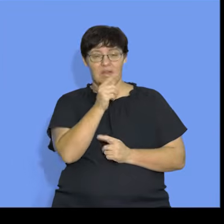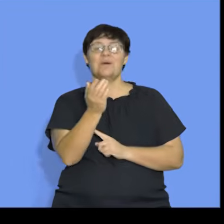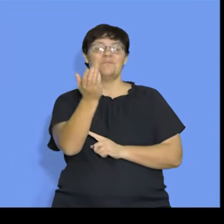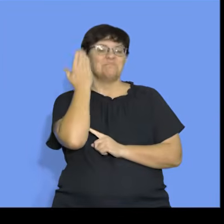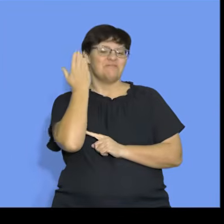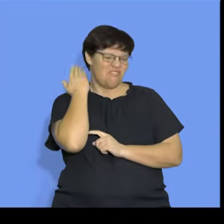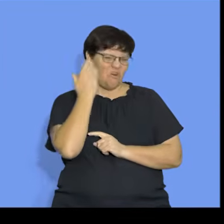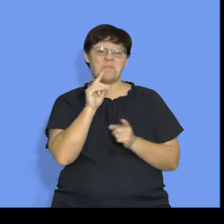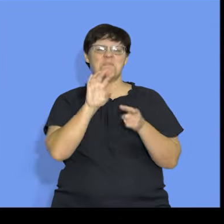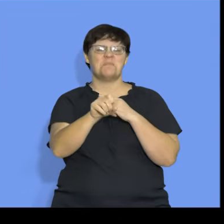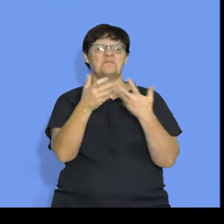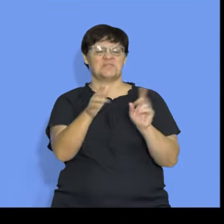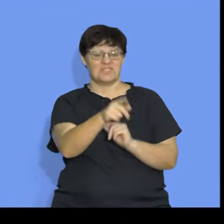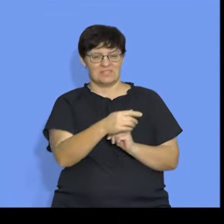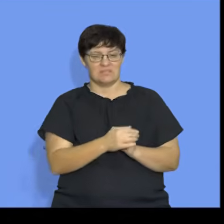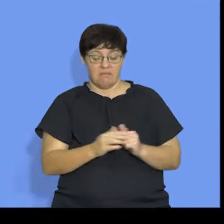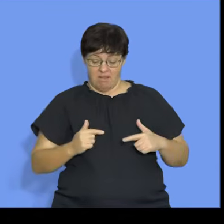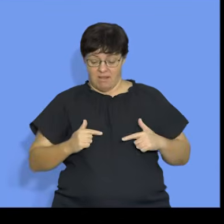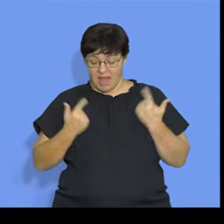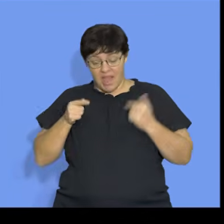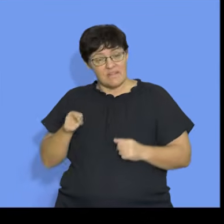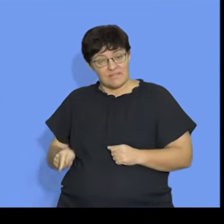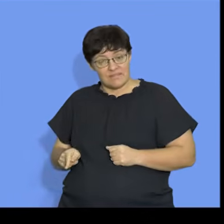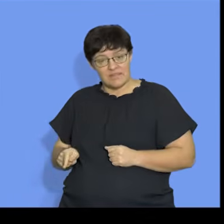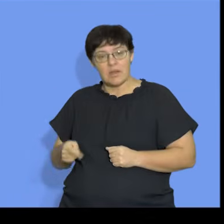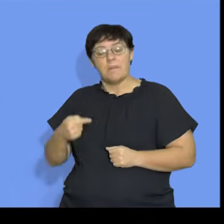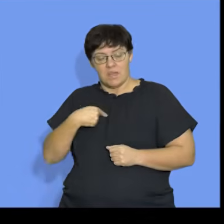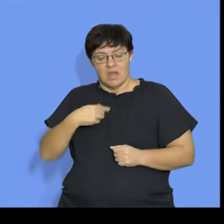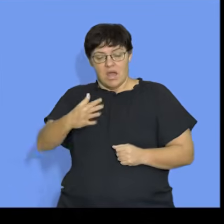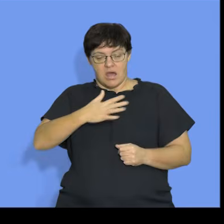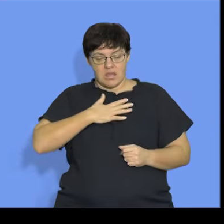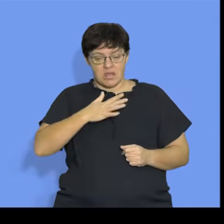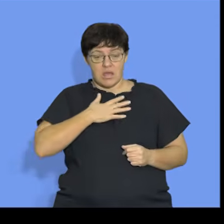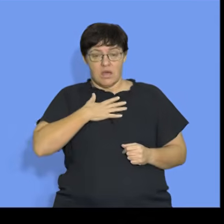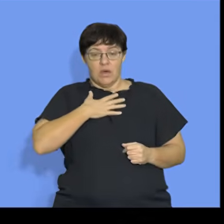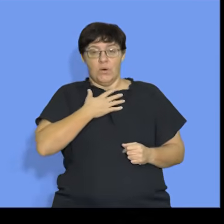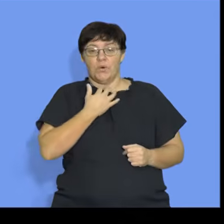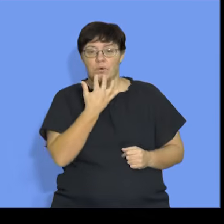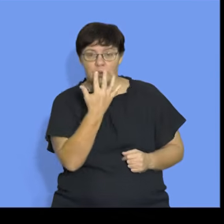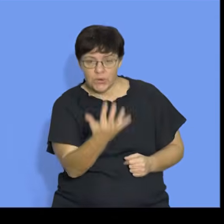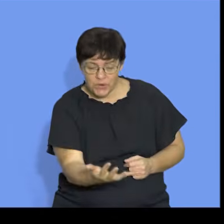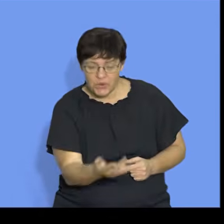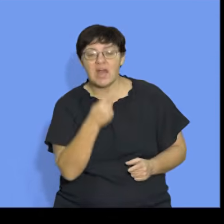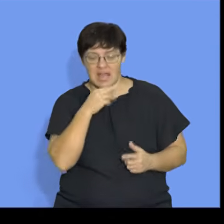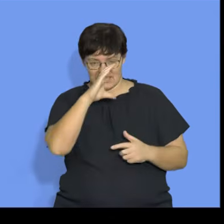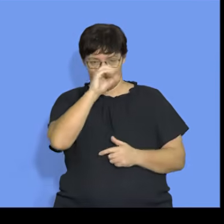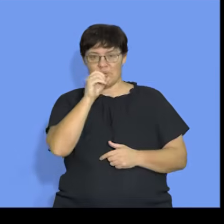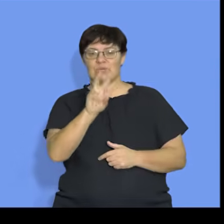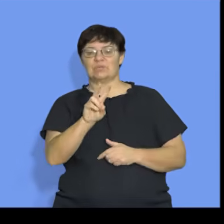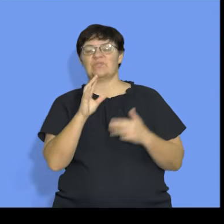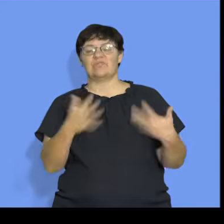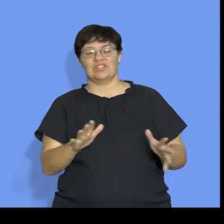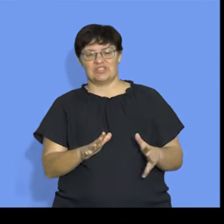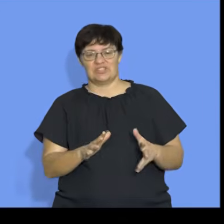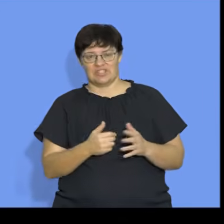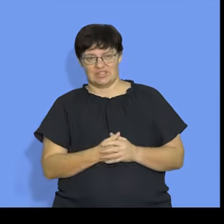lessons. All living things are going to give off carbon dioxide. And when do we give off carbon dioxide? When